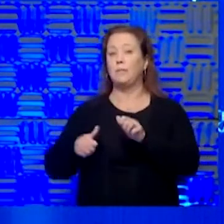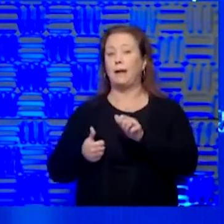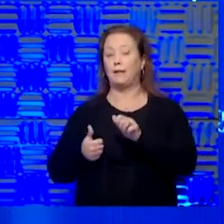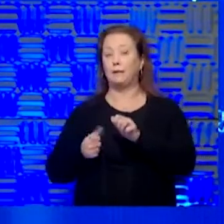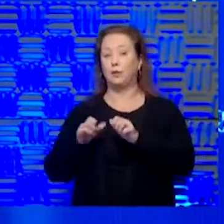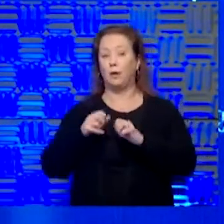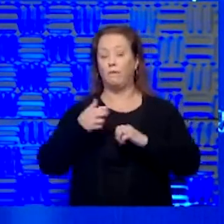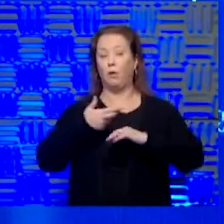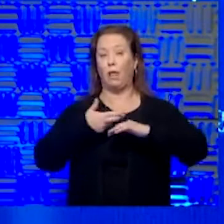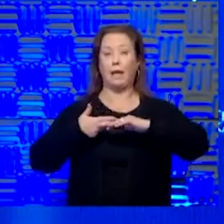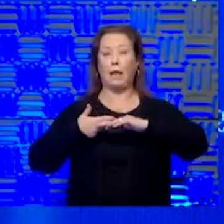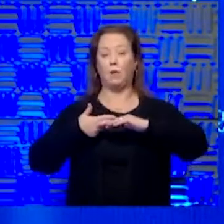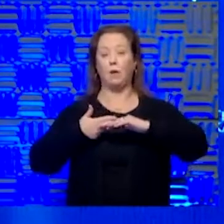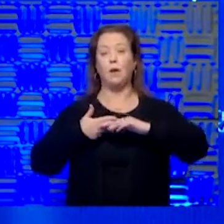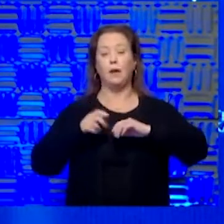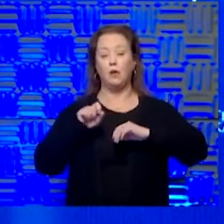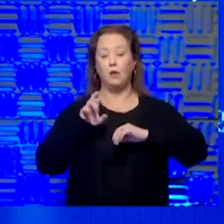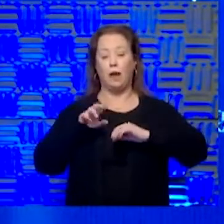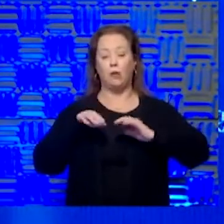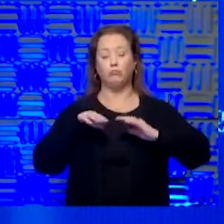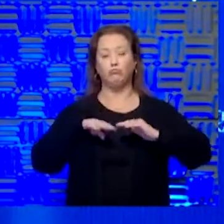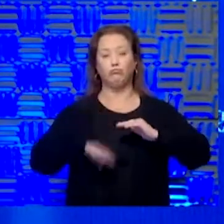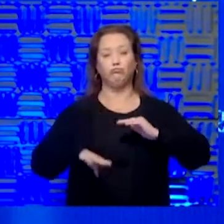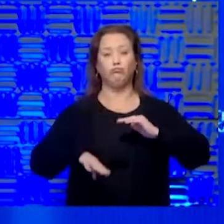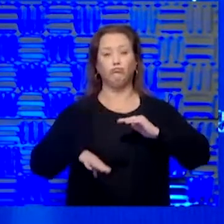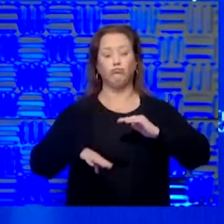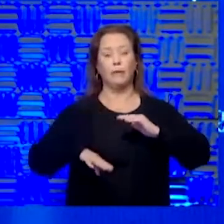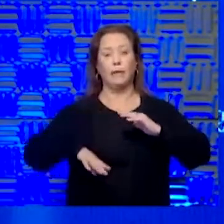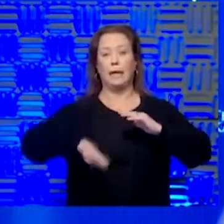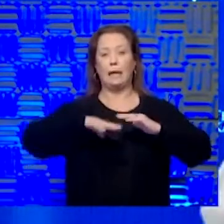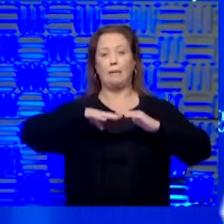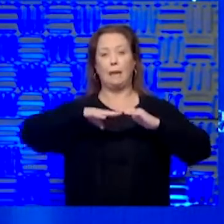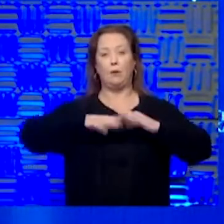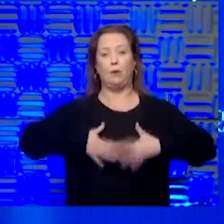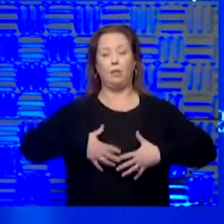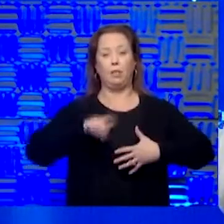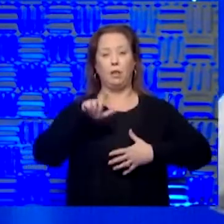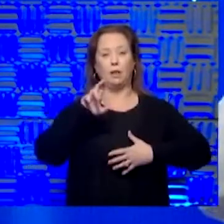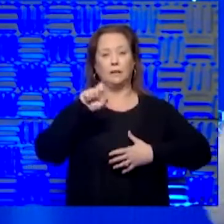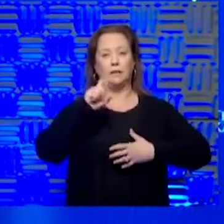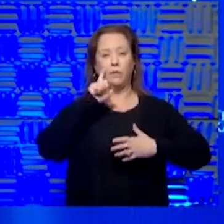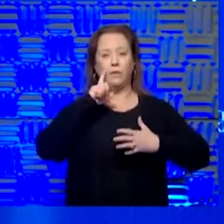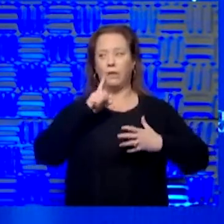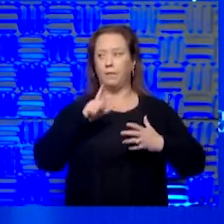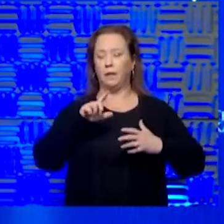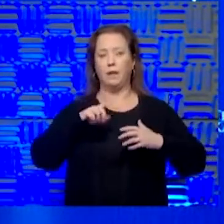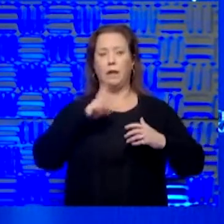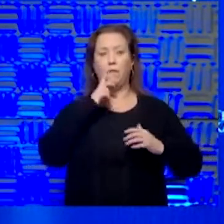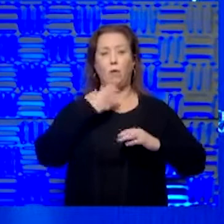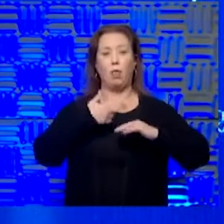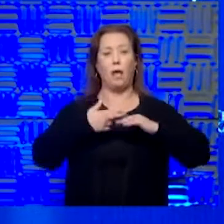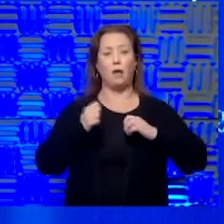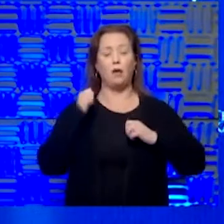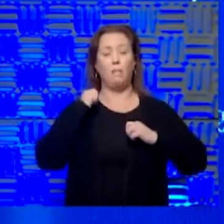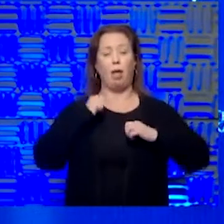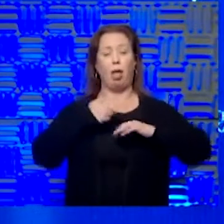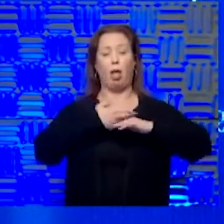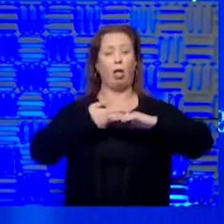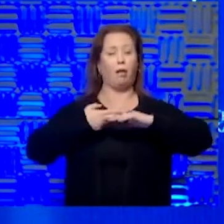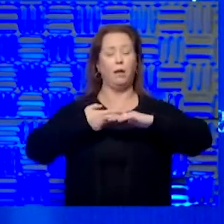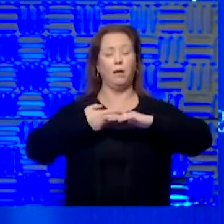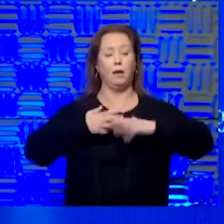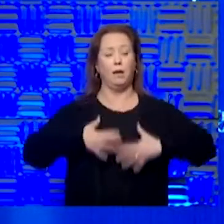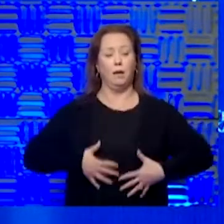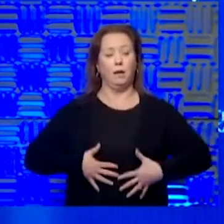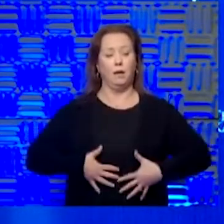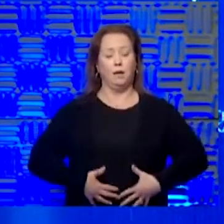Well, if you're laying down, most of the air is going down and not in the upper part of your lung. If you think how I could divide my lung, if I'm laying flat, I could divide my lung into the